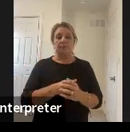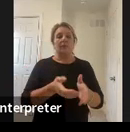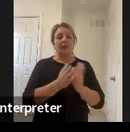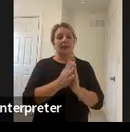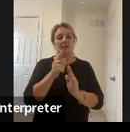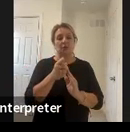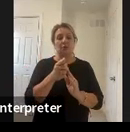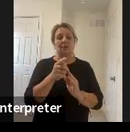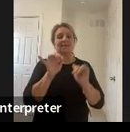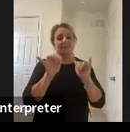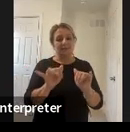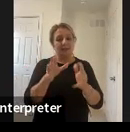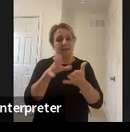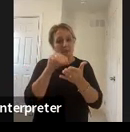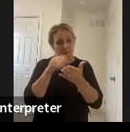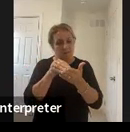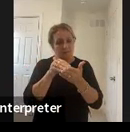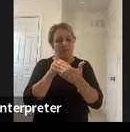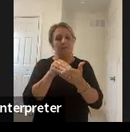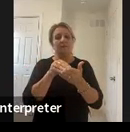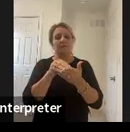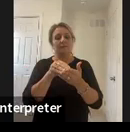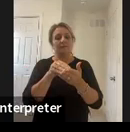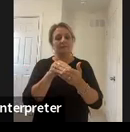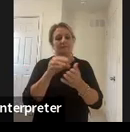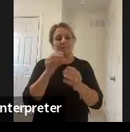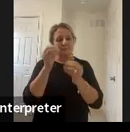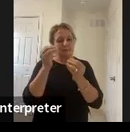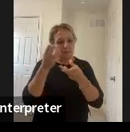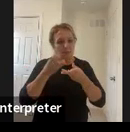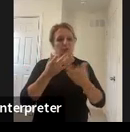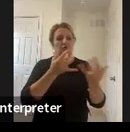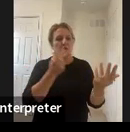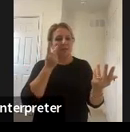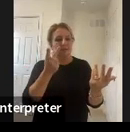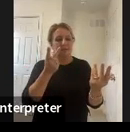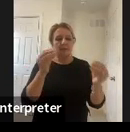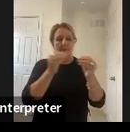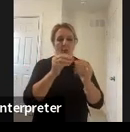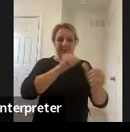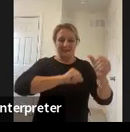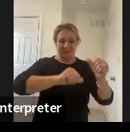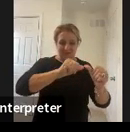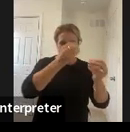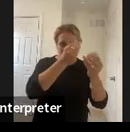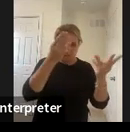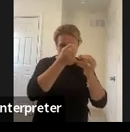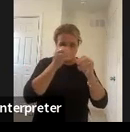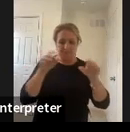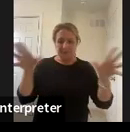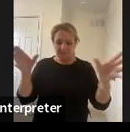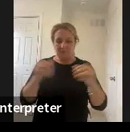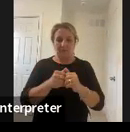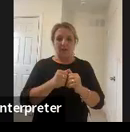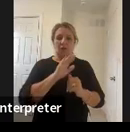stay informed. Monitor reliable websites for new science-based information. Make your own